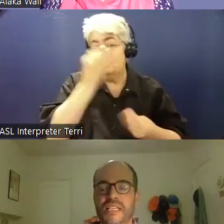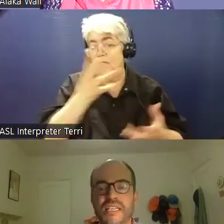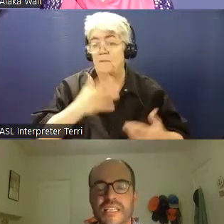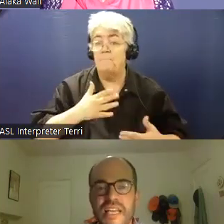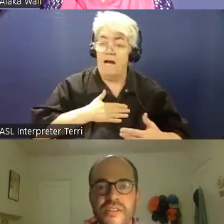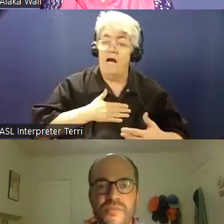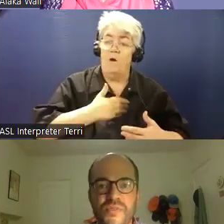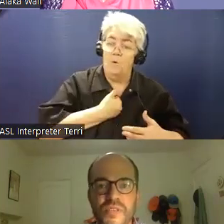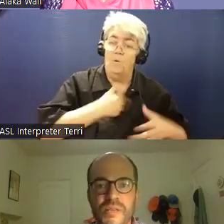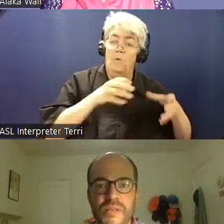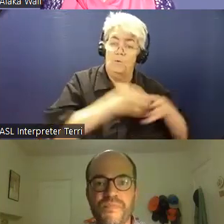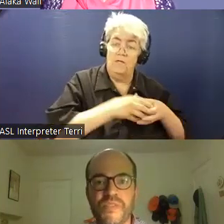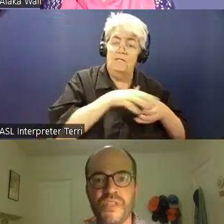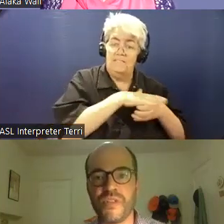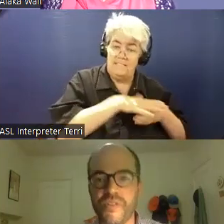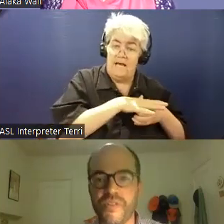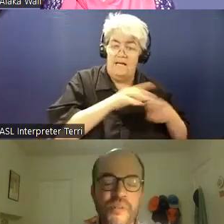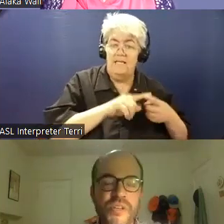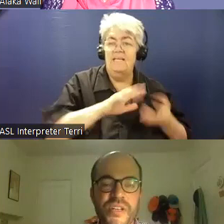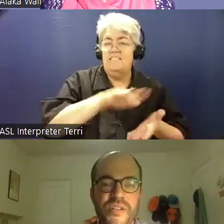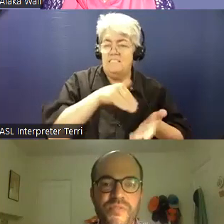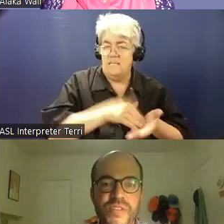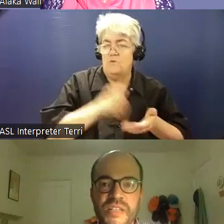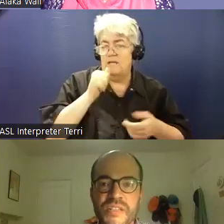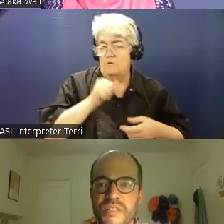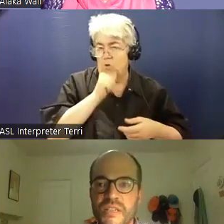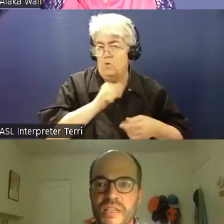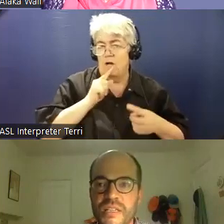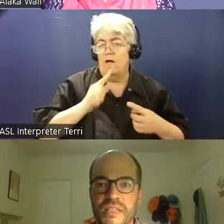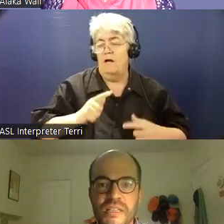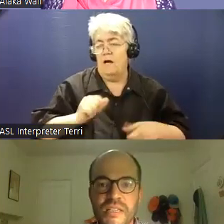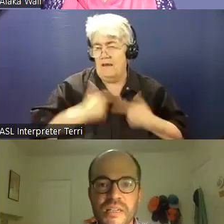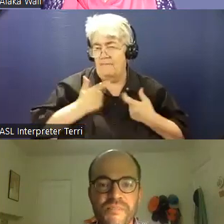society, that of Central Arizona, based out of Phoenix.